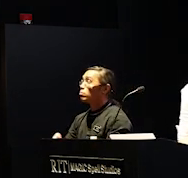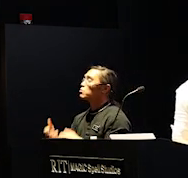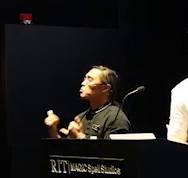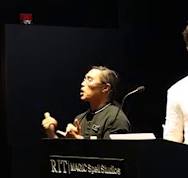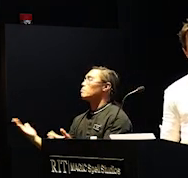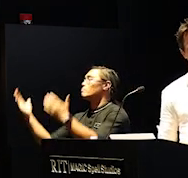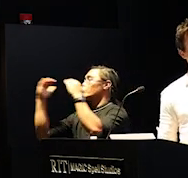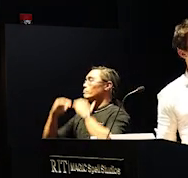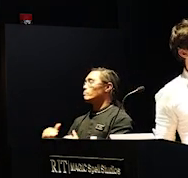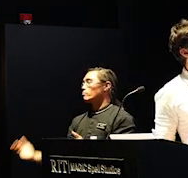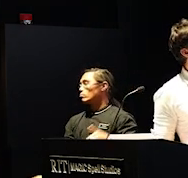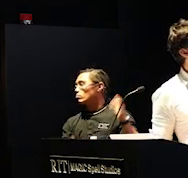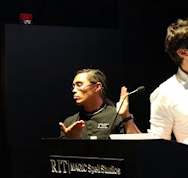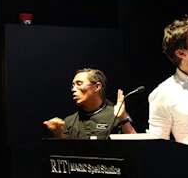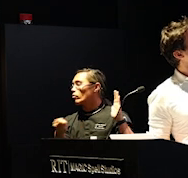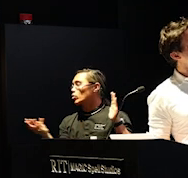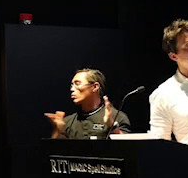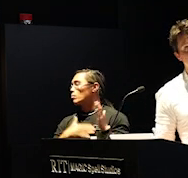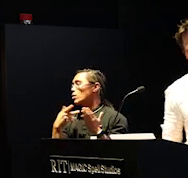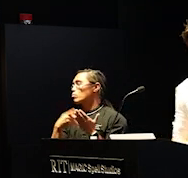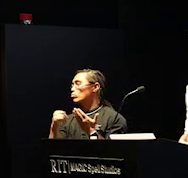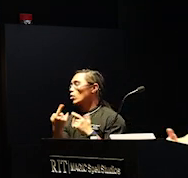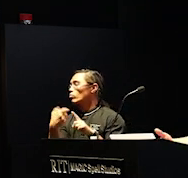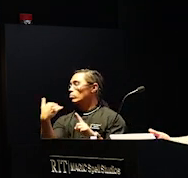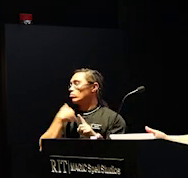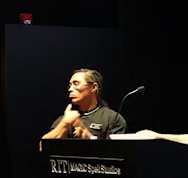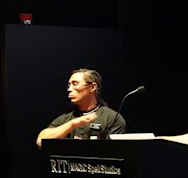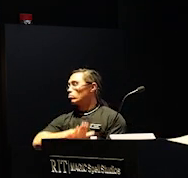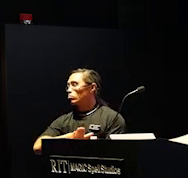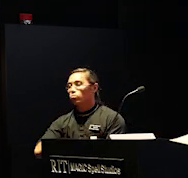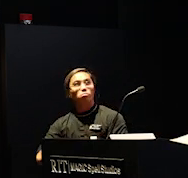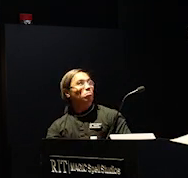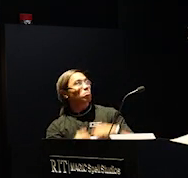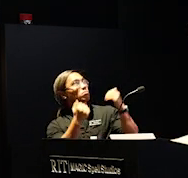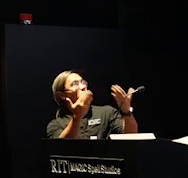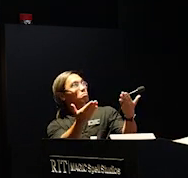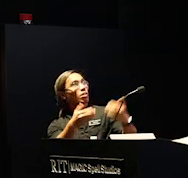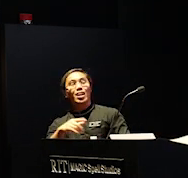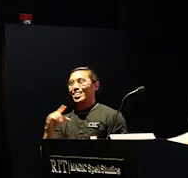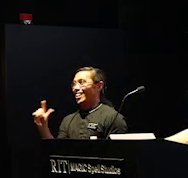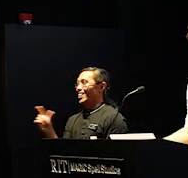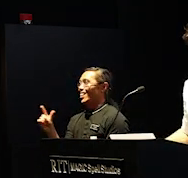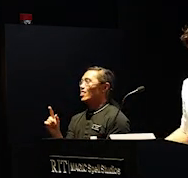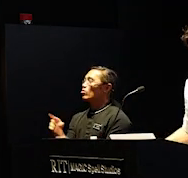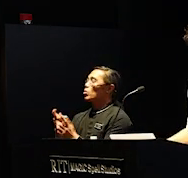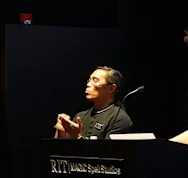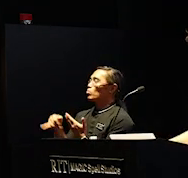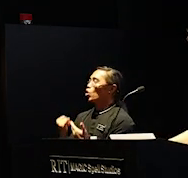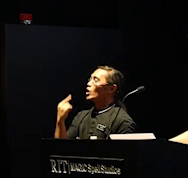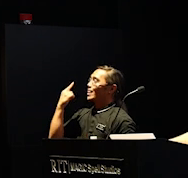school. So the left one is just work. That was actually a project through Think Design. This